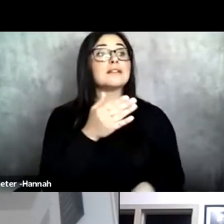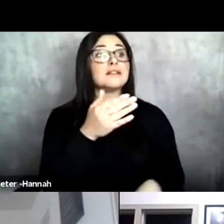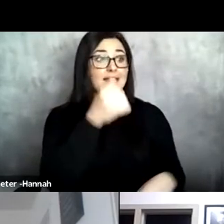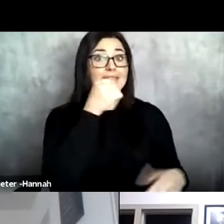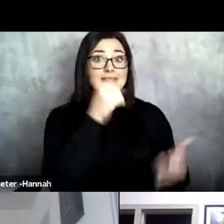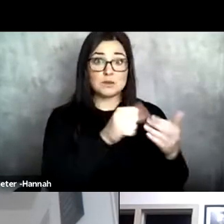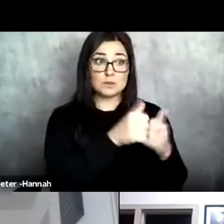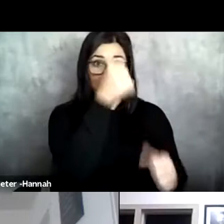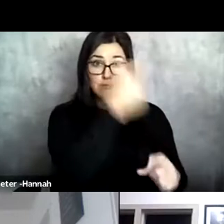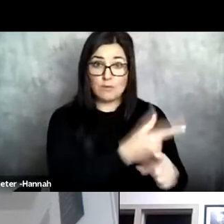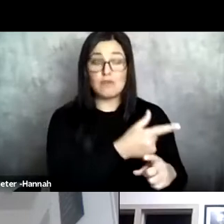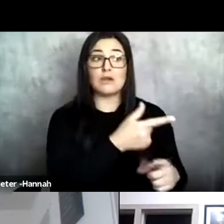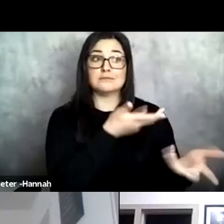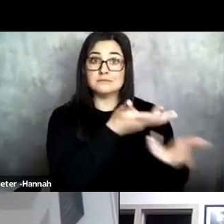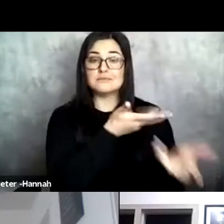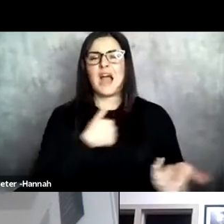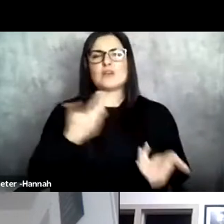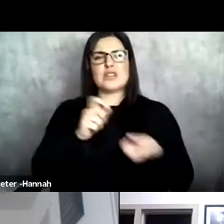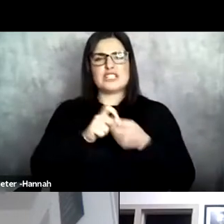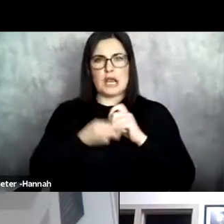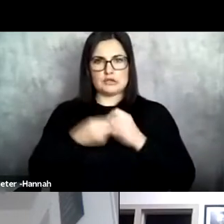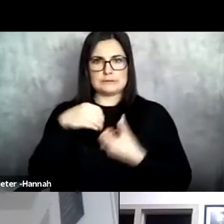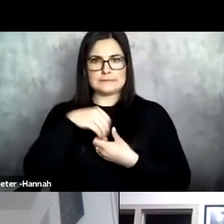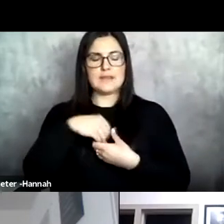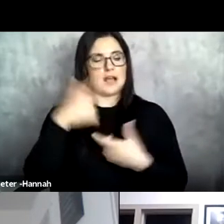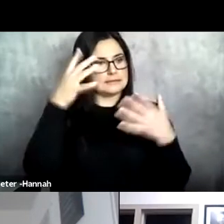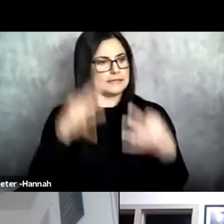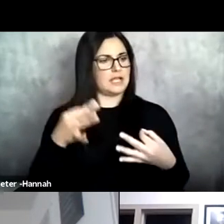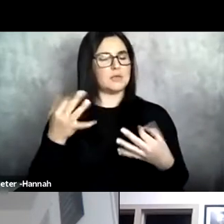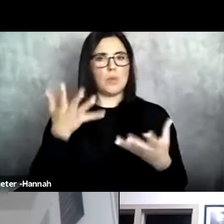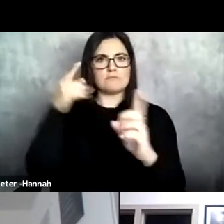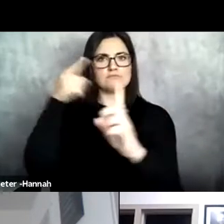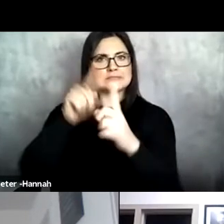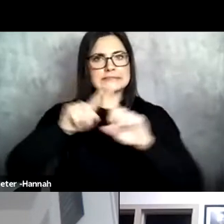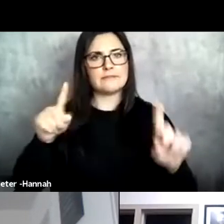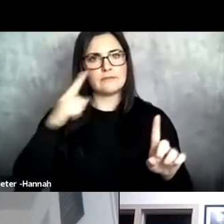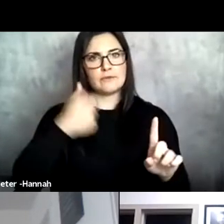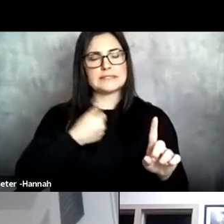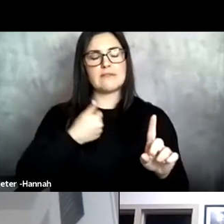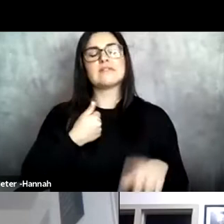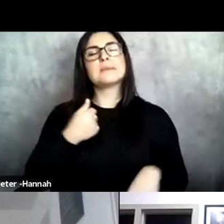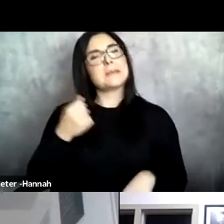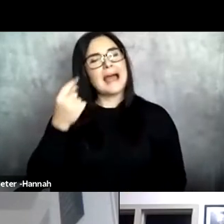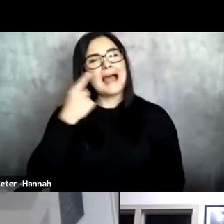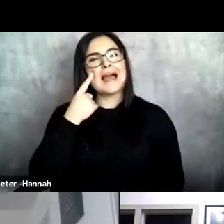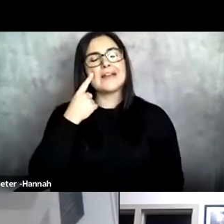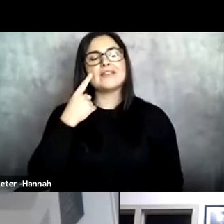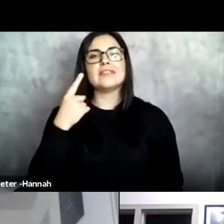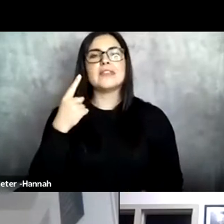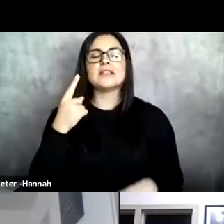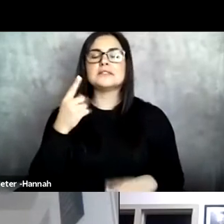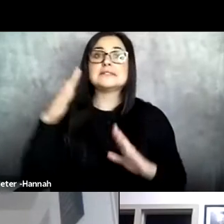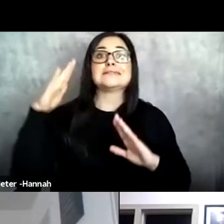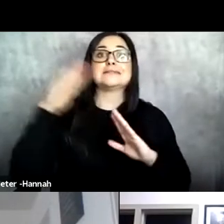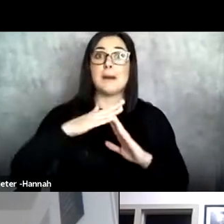I was already changing, and saying like, all right, I'm going to do something different for myself. I think a very big motivation